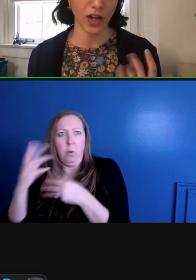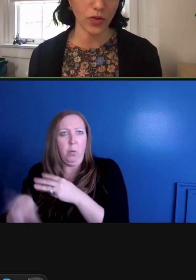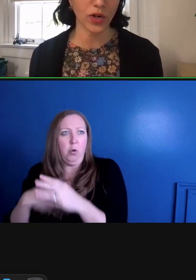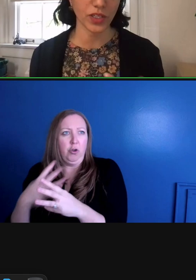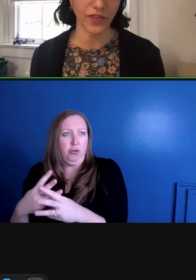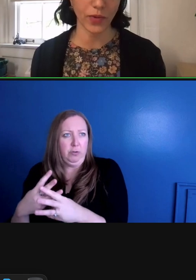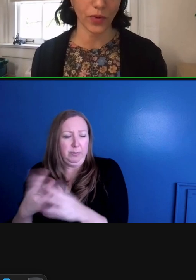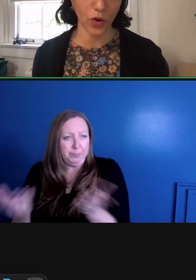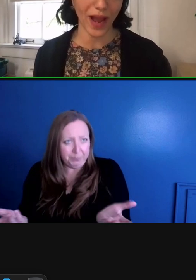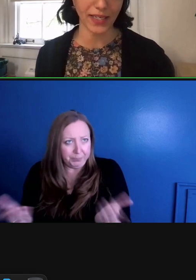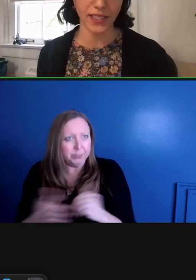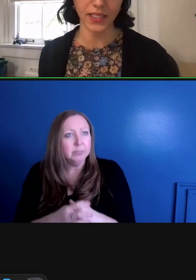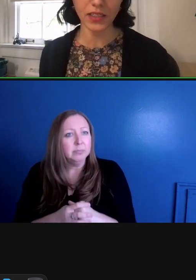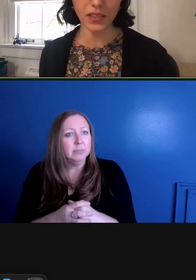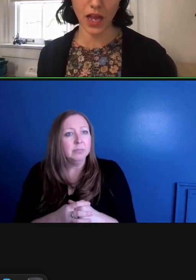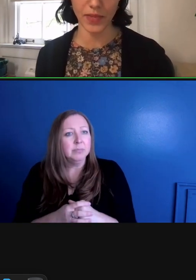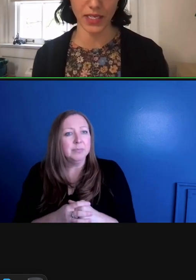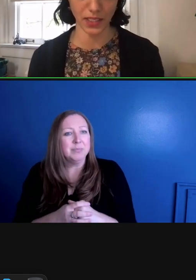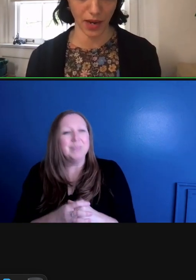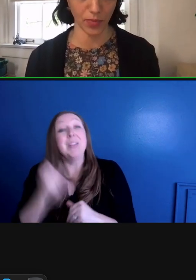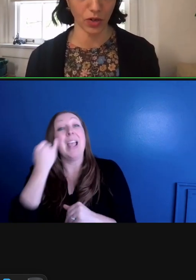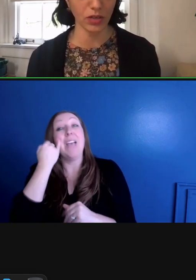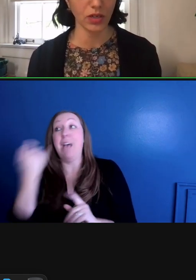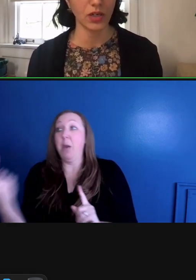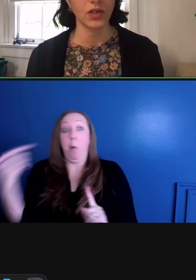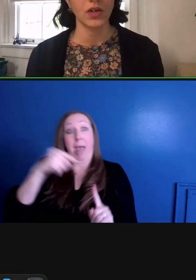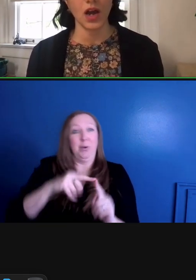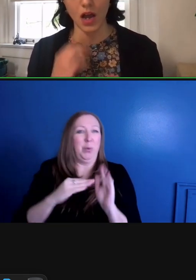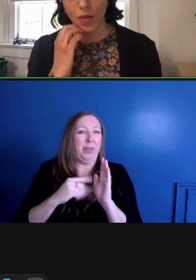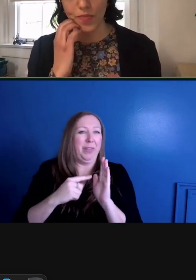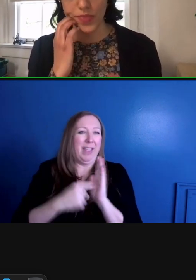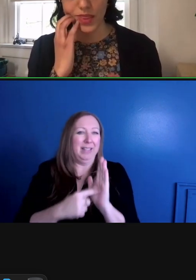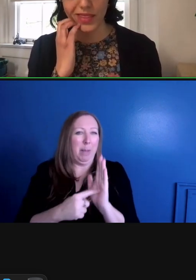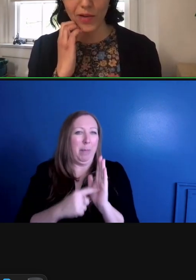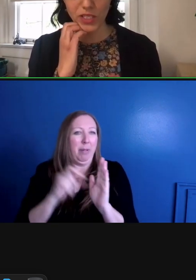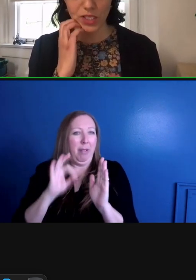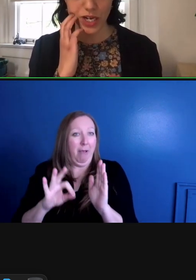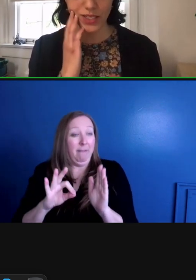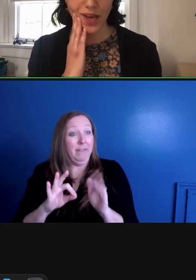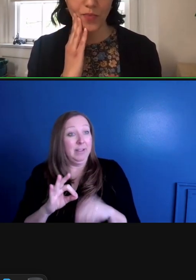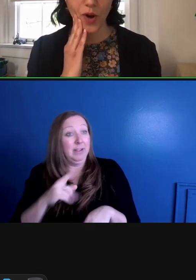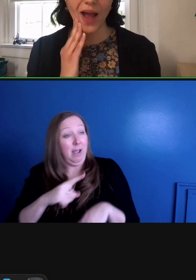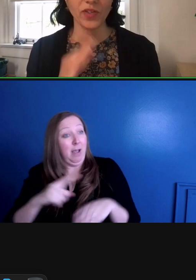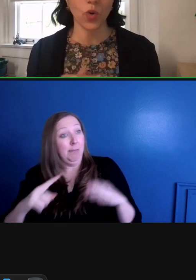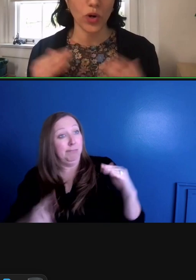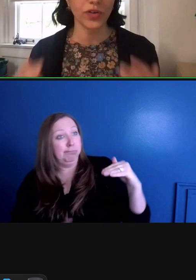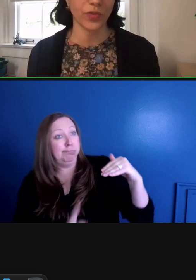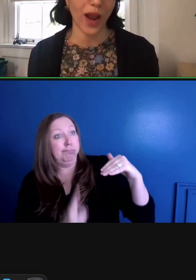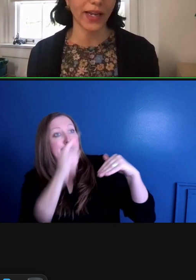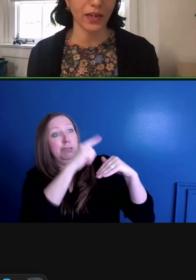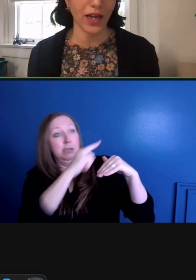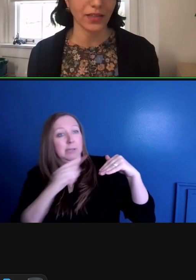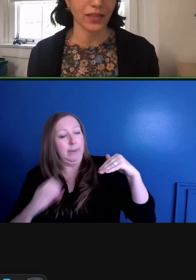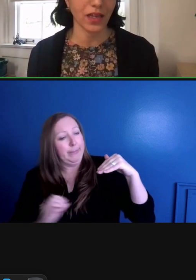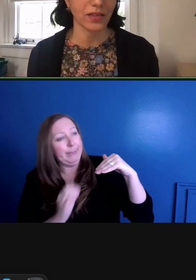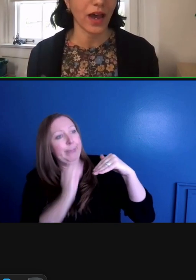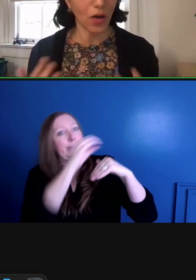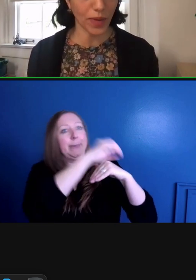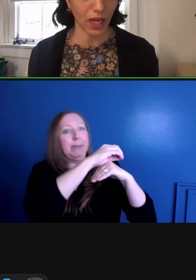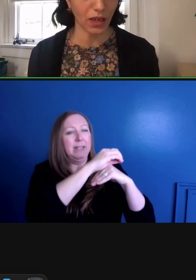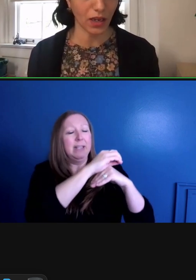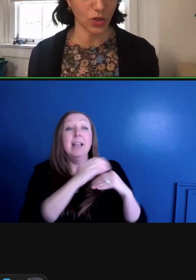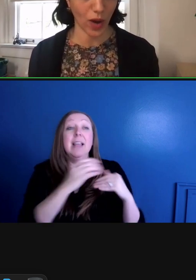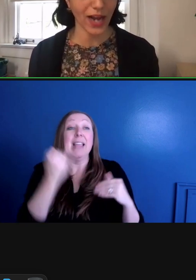So in other words, if I go back to this hill climbing example, that would suggest that perhaps in order to recognize this